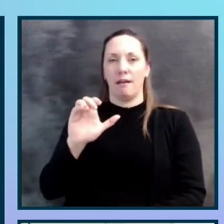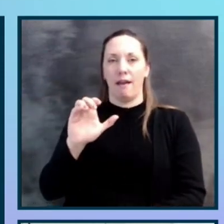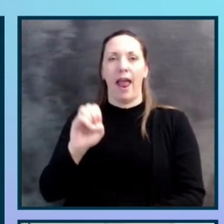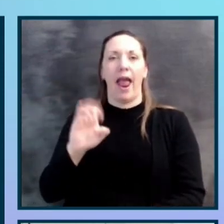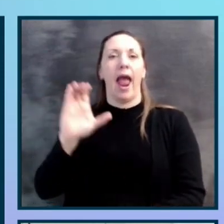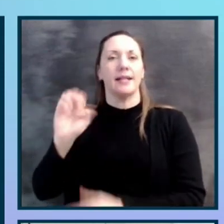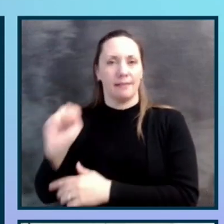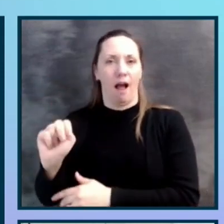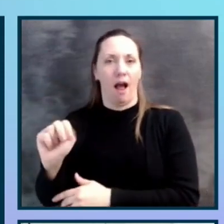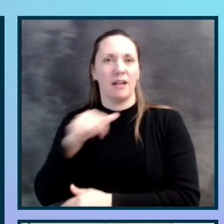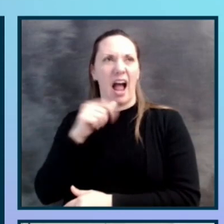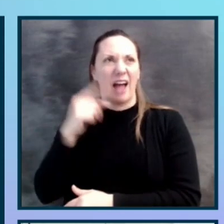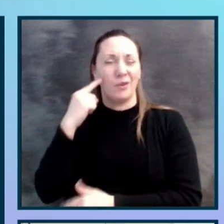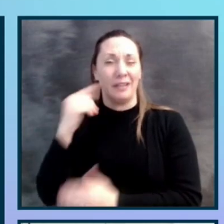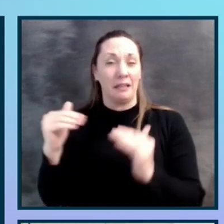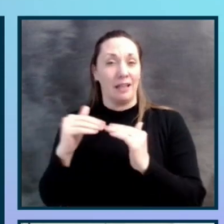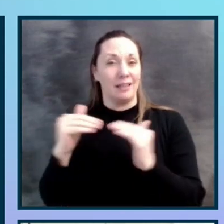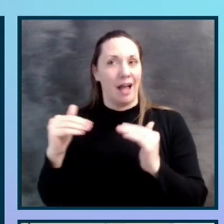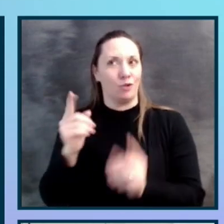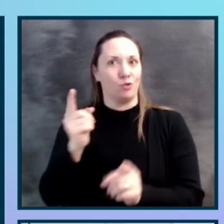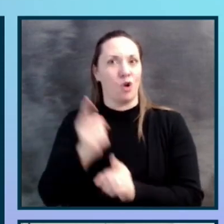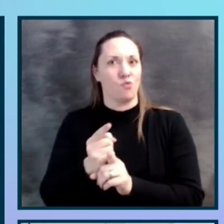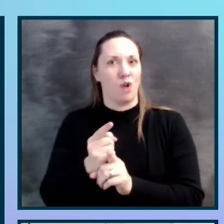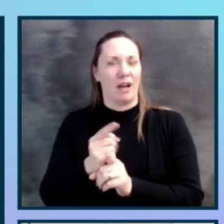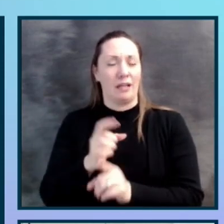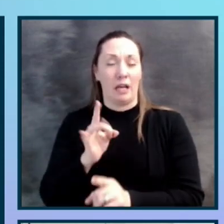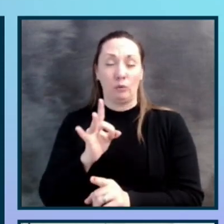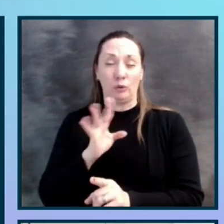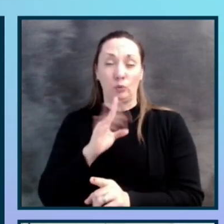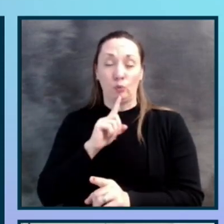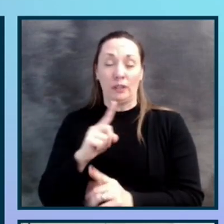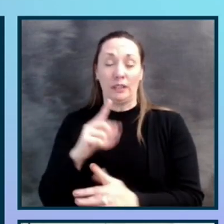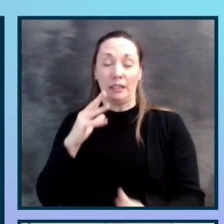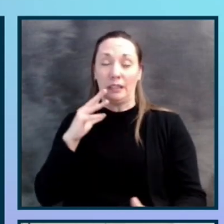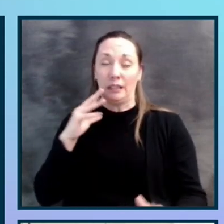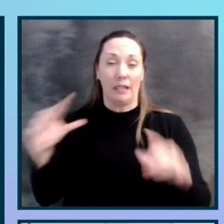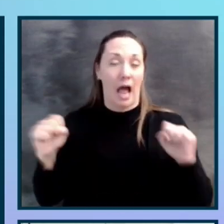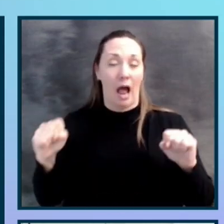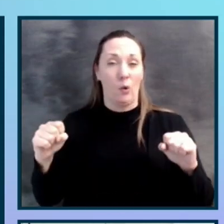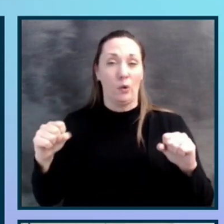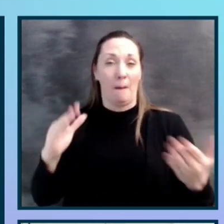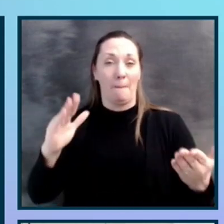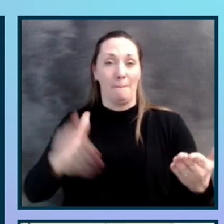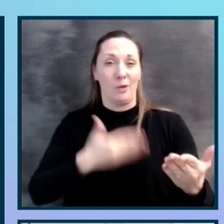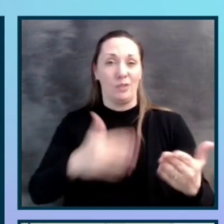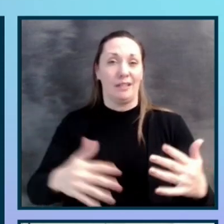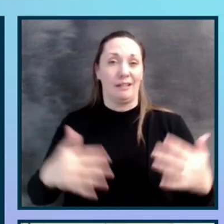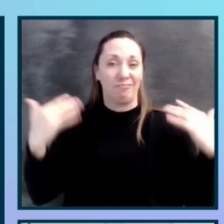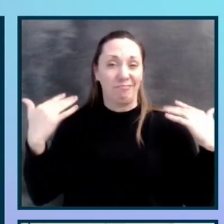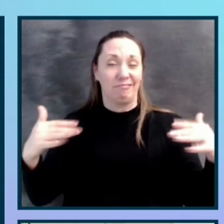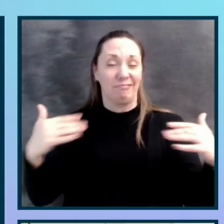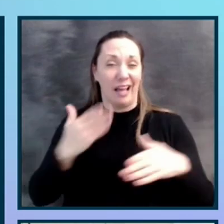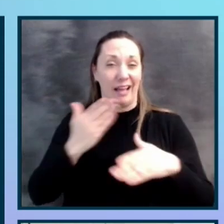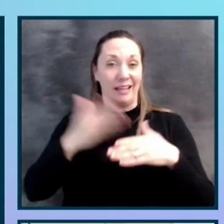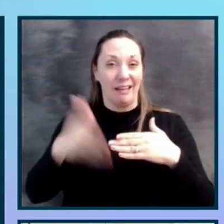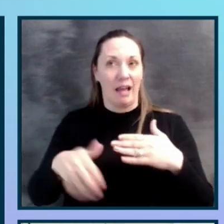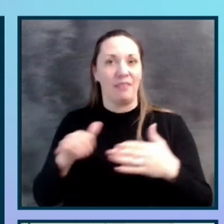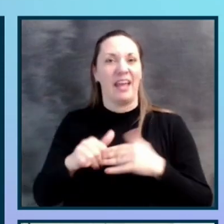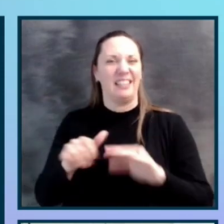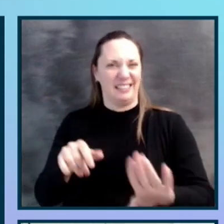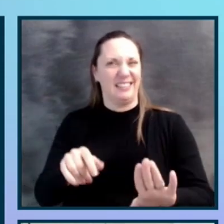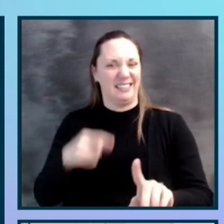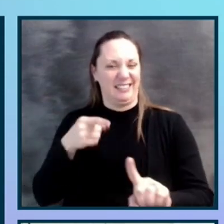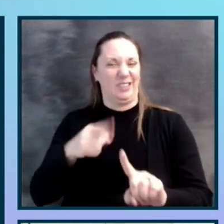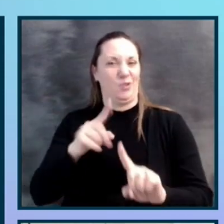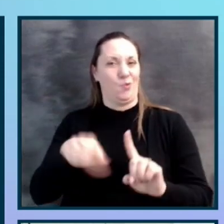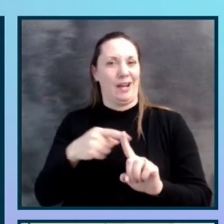don't think the levels were set quite right, and there was really, really loud music at the end. And that's actually what I needed to